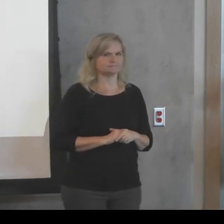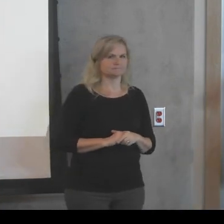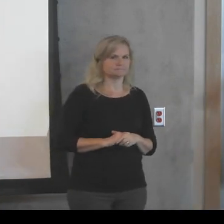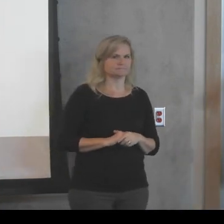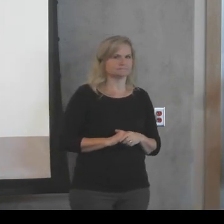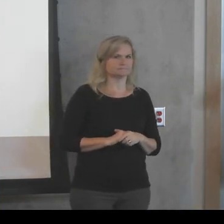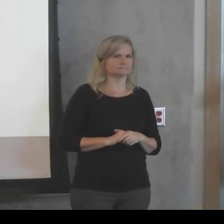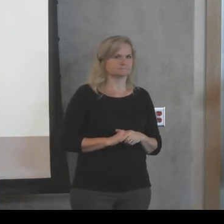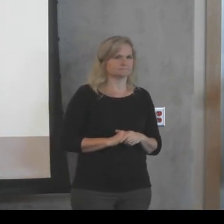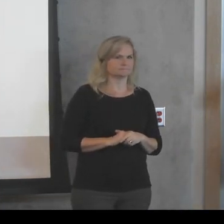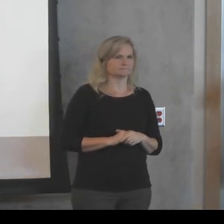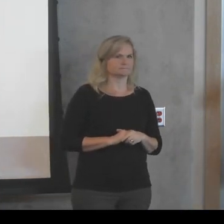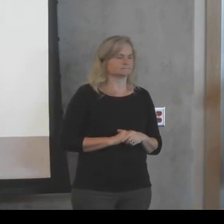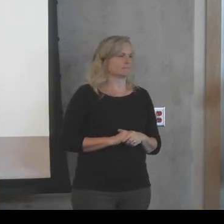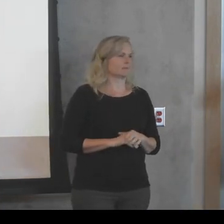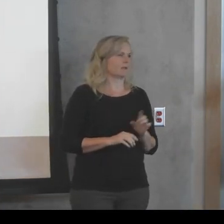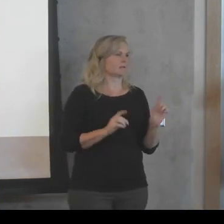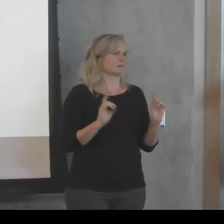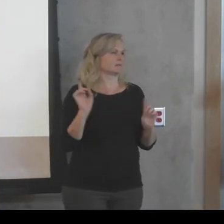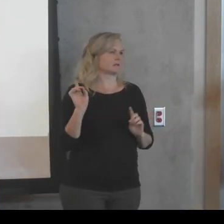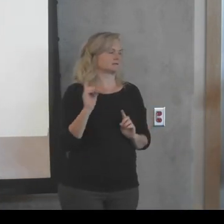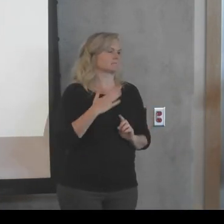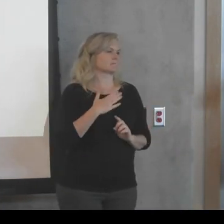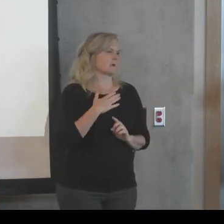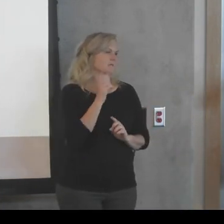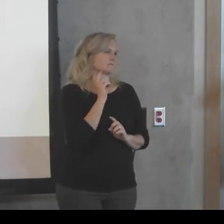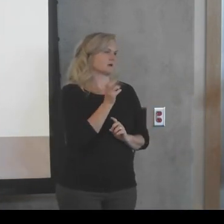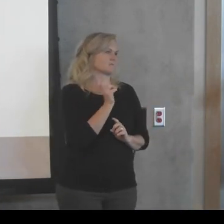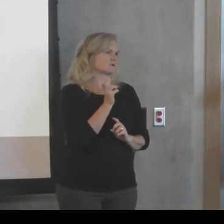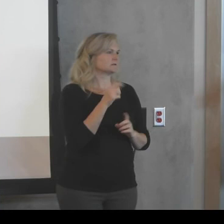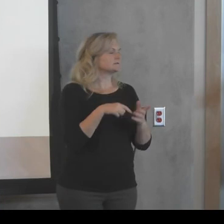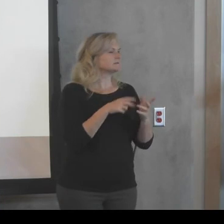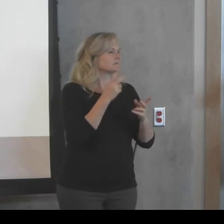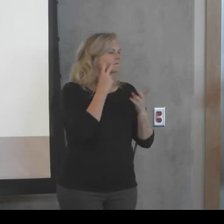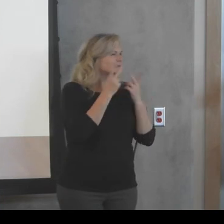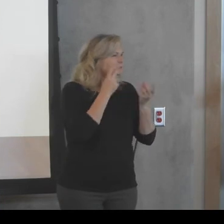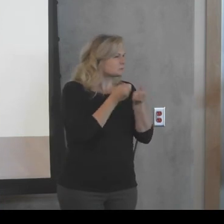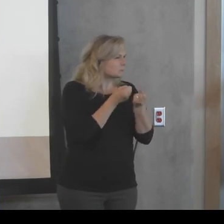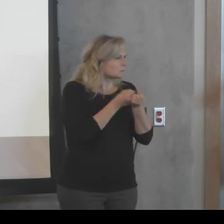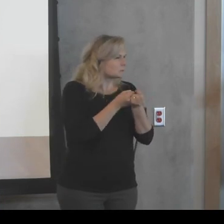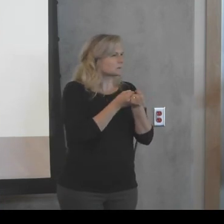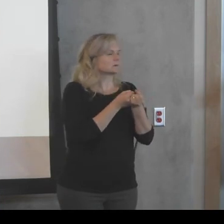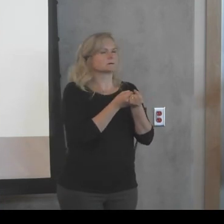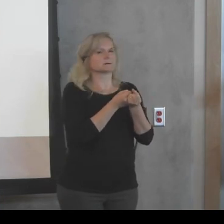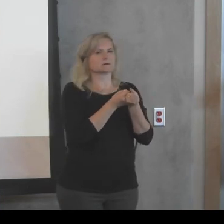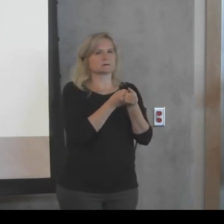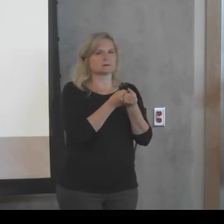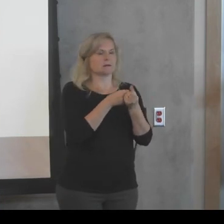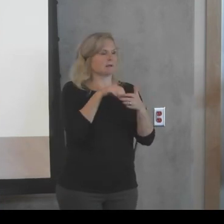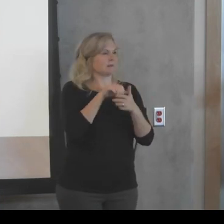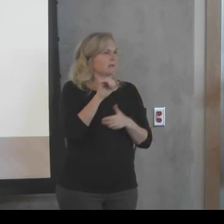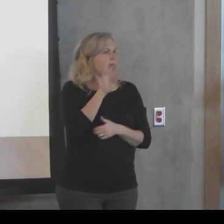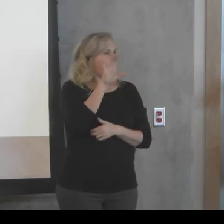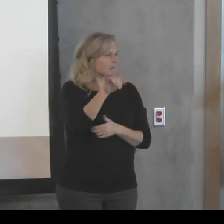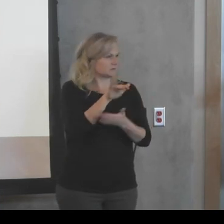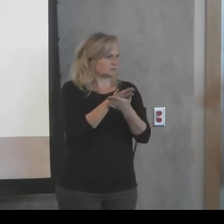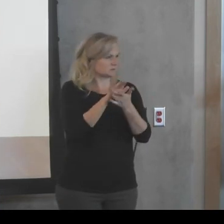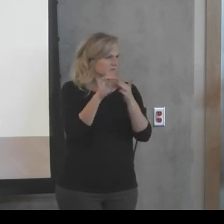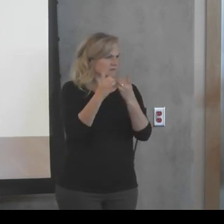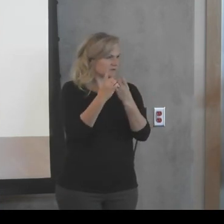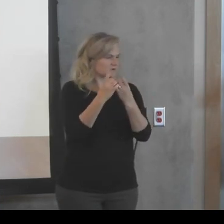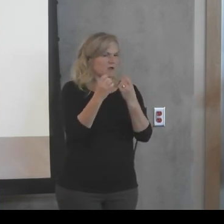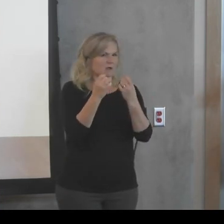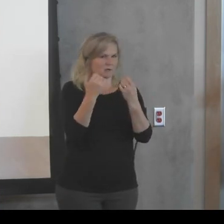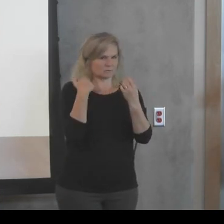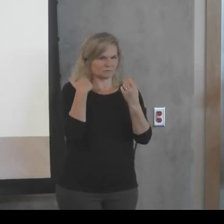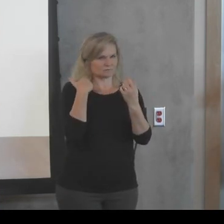Okay, and this is one of my favorites. It's just a visual support that I made in the Abbotsford School District with a bunch of my